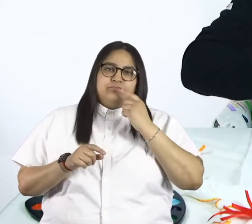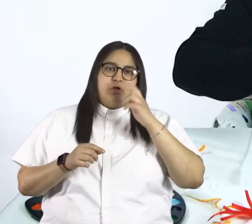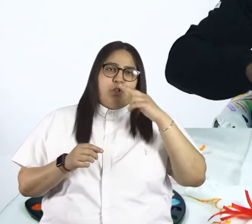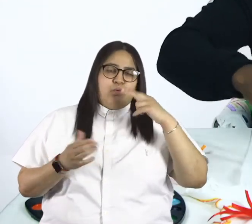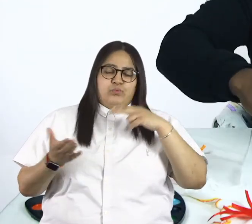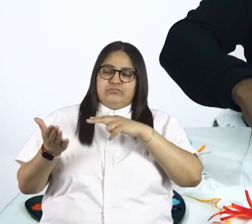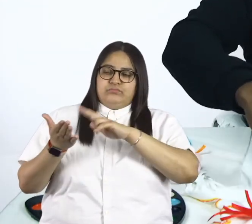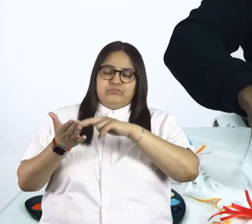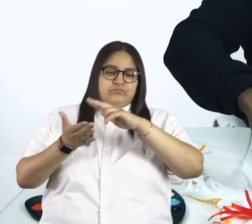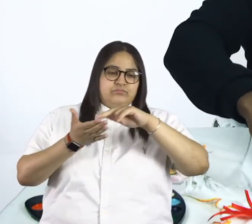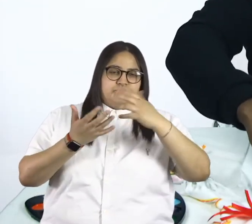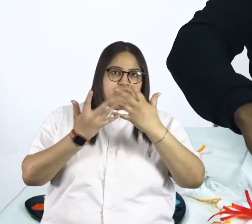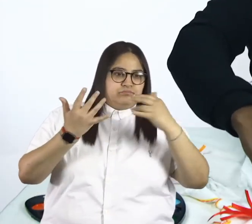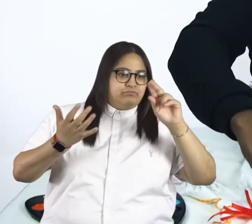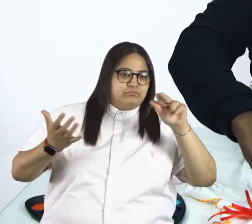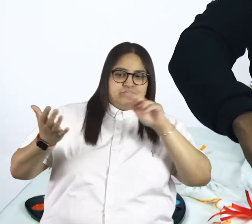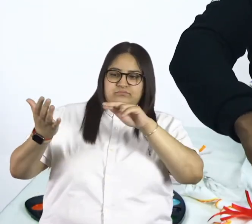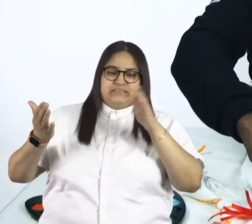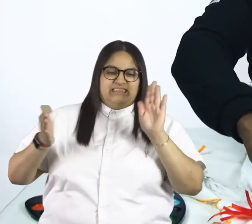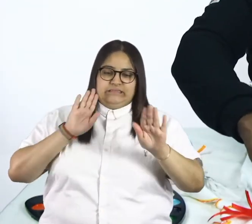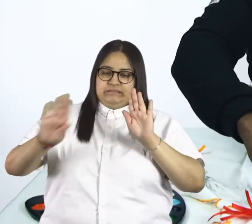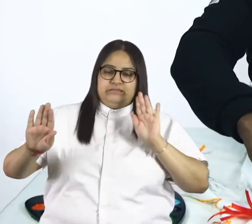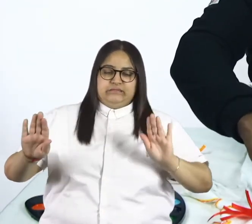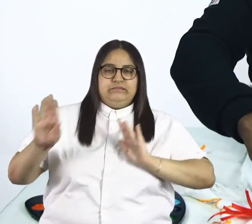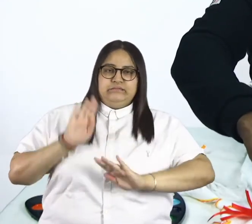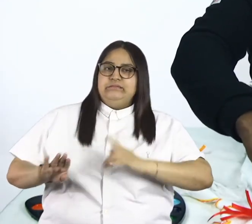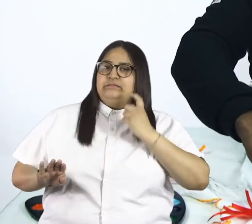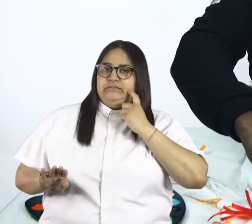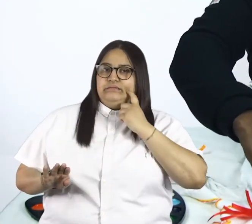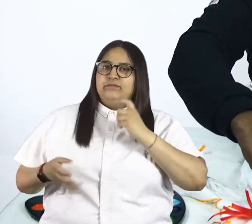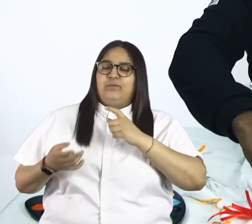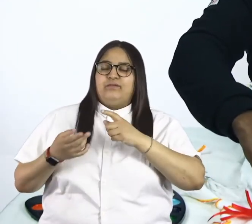and then it's just a case of stick, stick, stick.